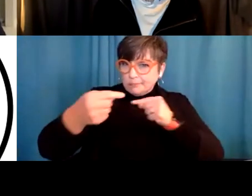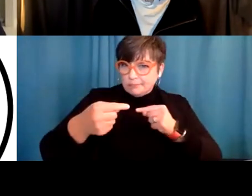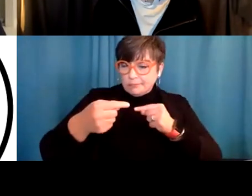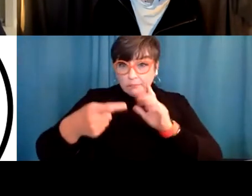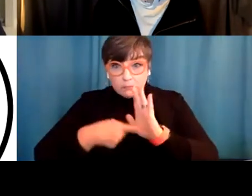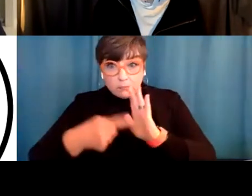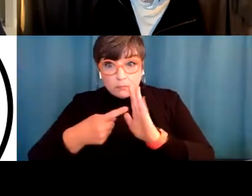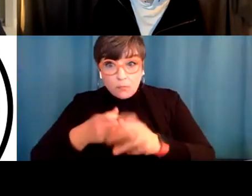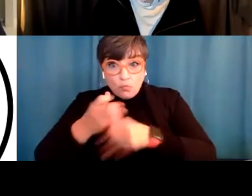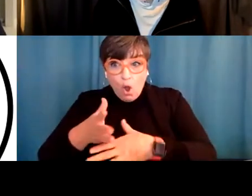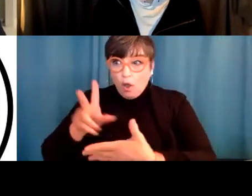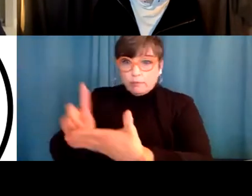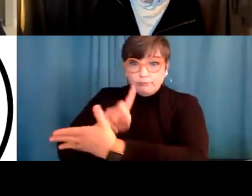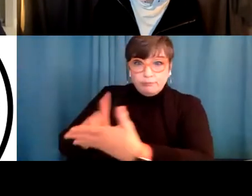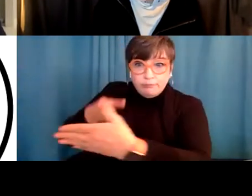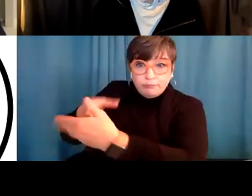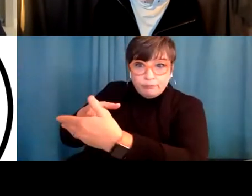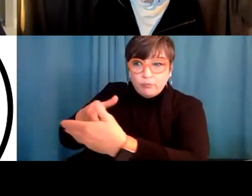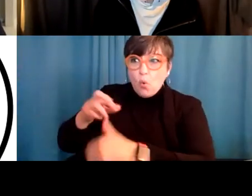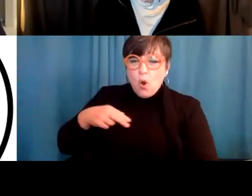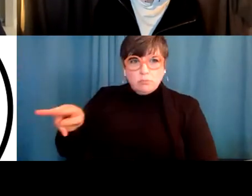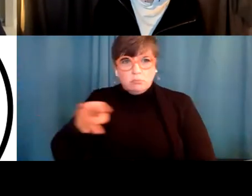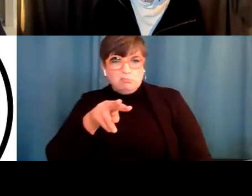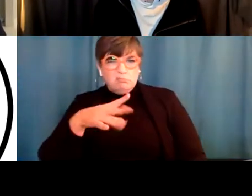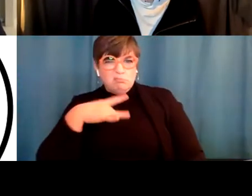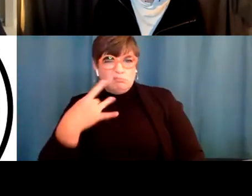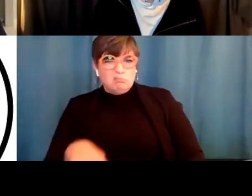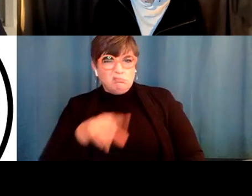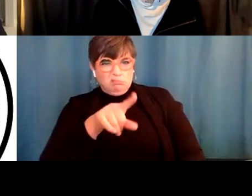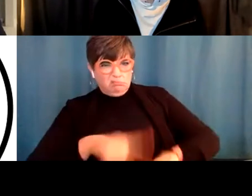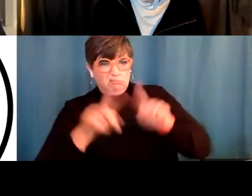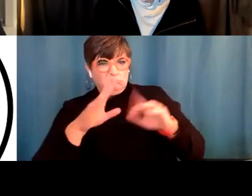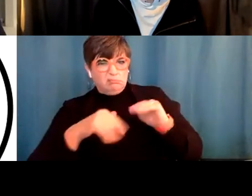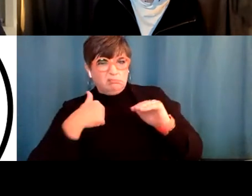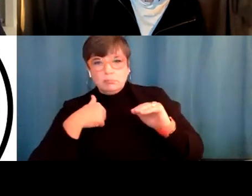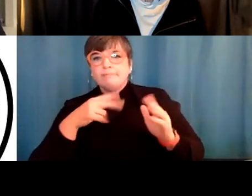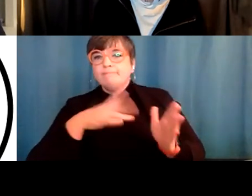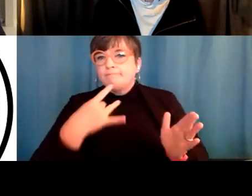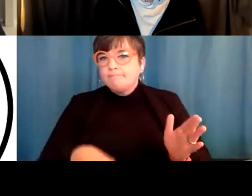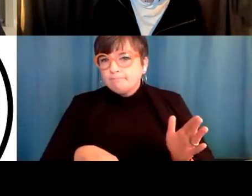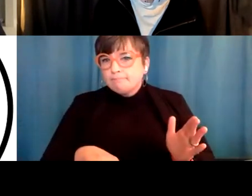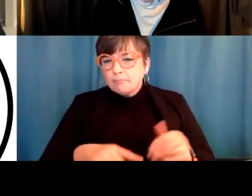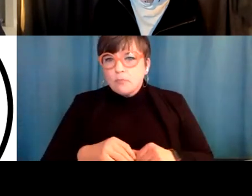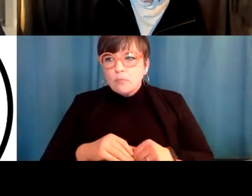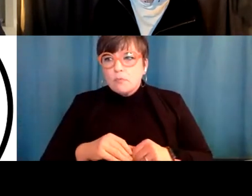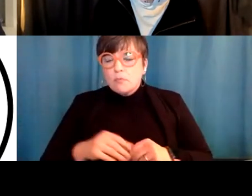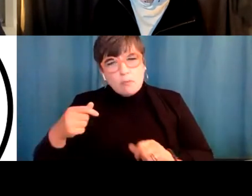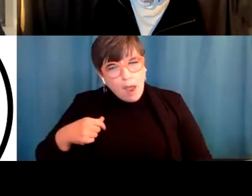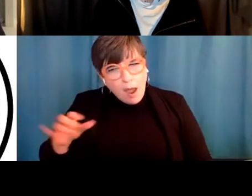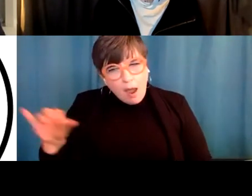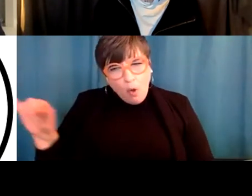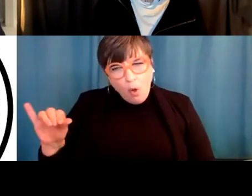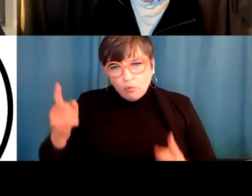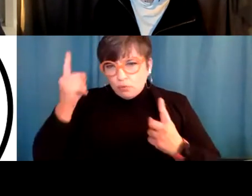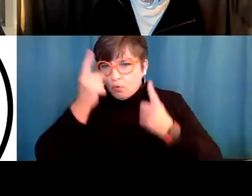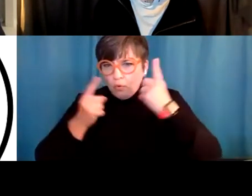people and to dislike those who we perceive to be different. But I also think it's important that